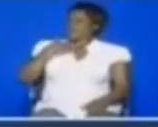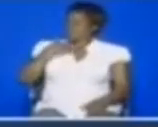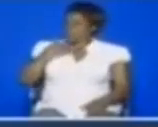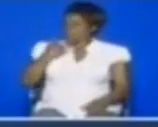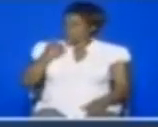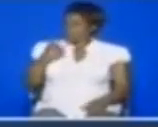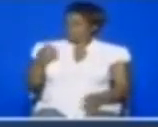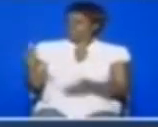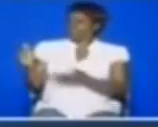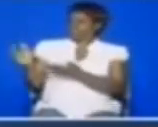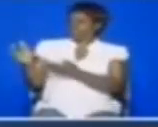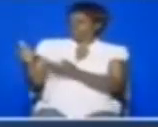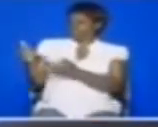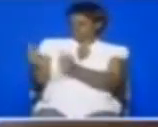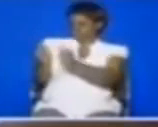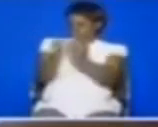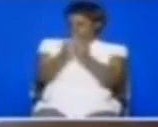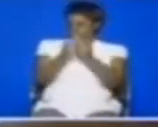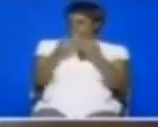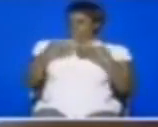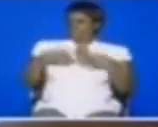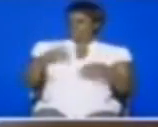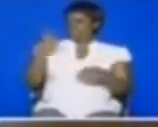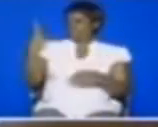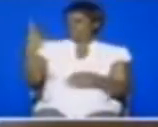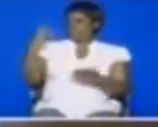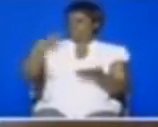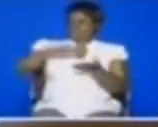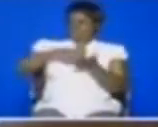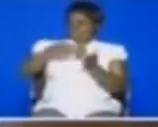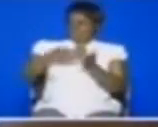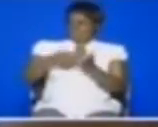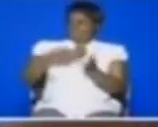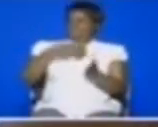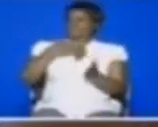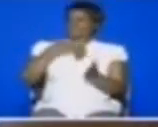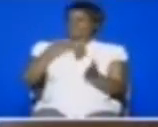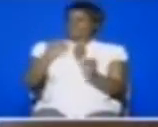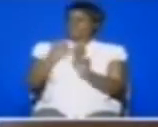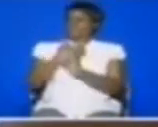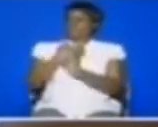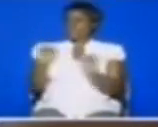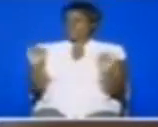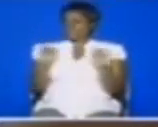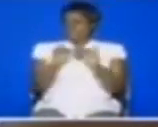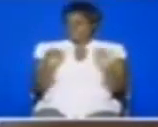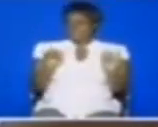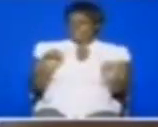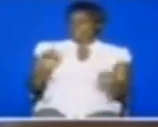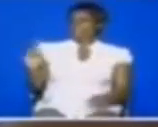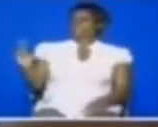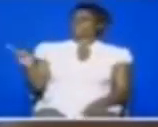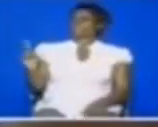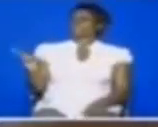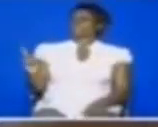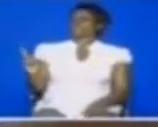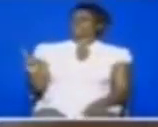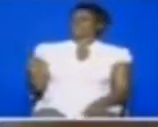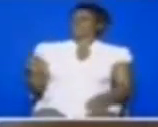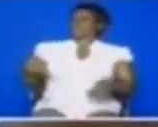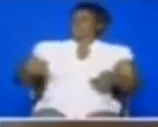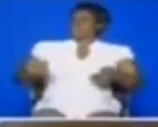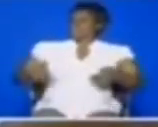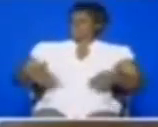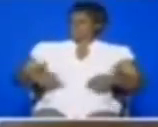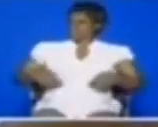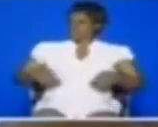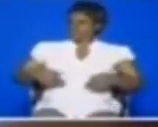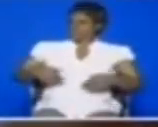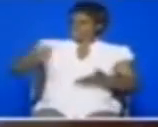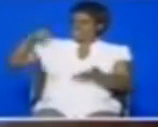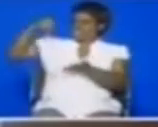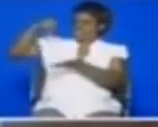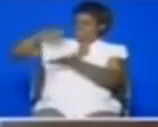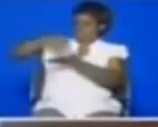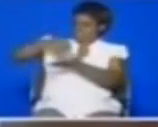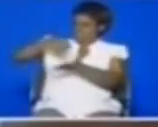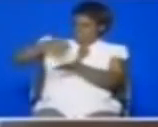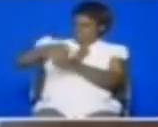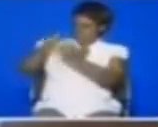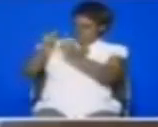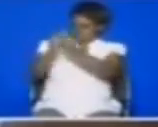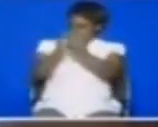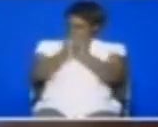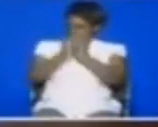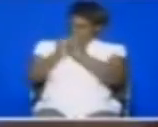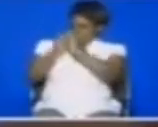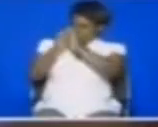people together. I mean, one of the first projects that I want to do is cleaning up Nairobi. I want the youth to be involved